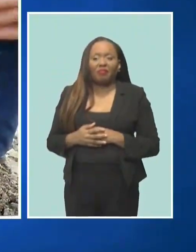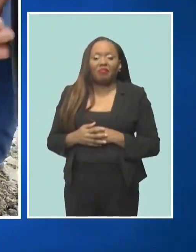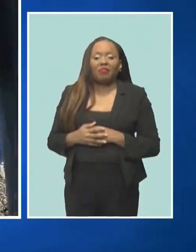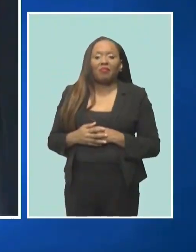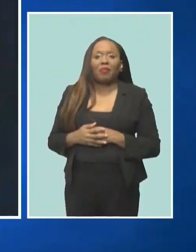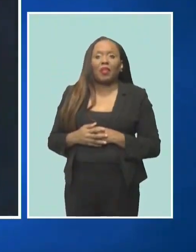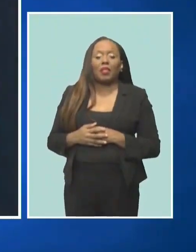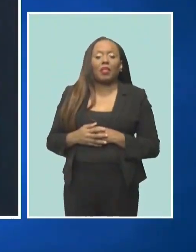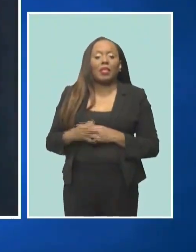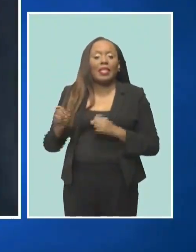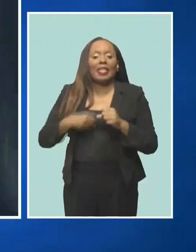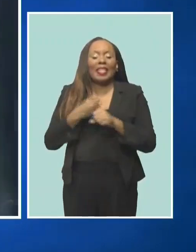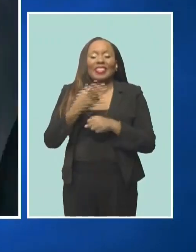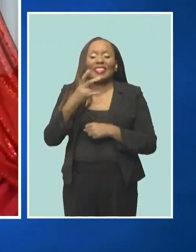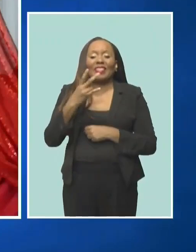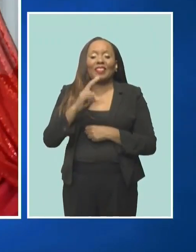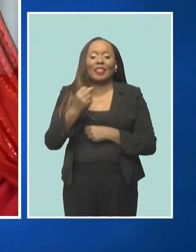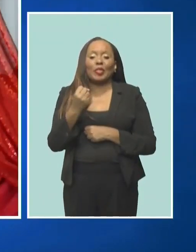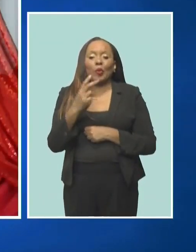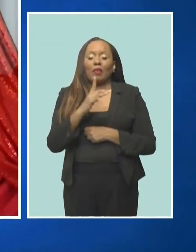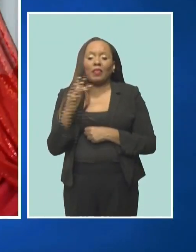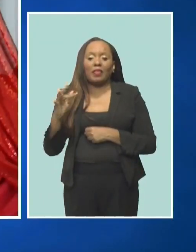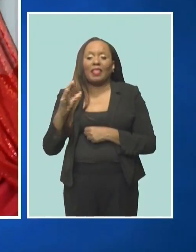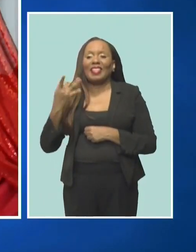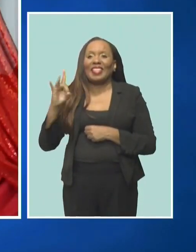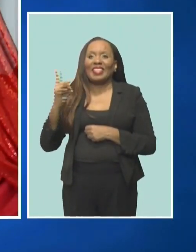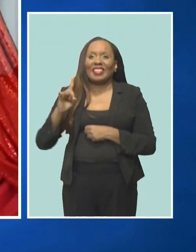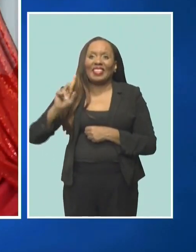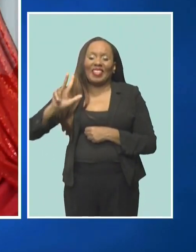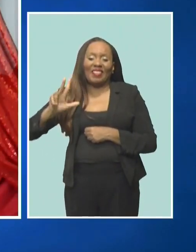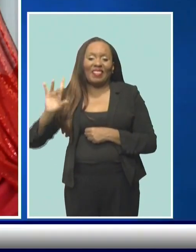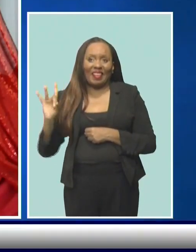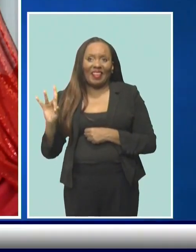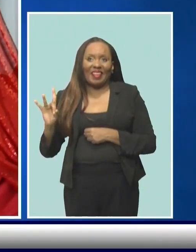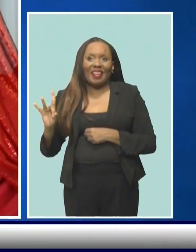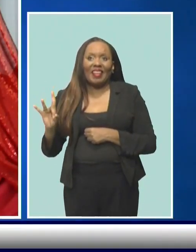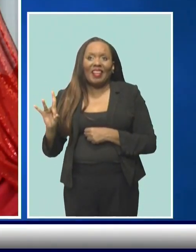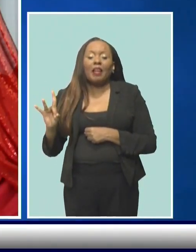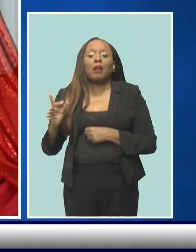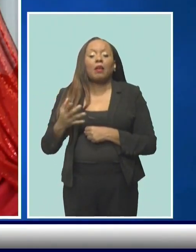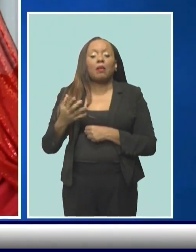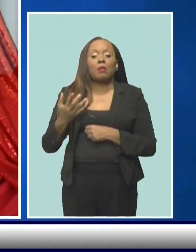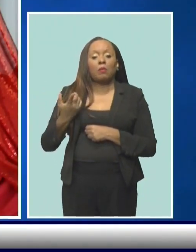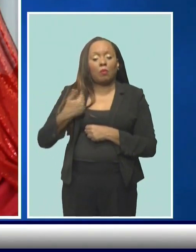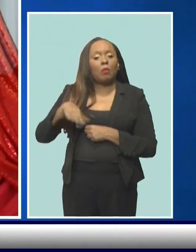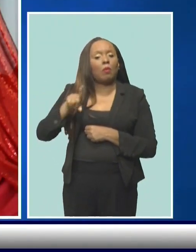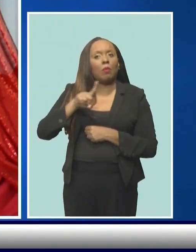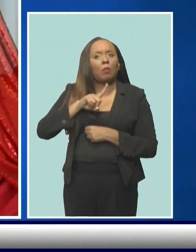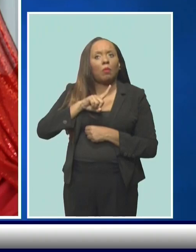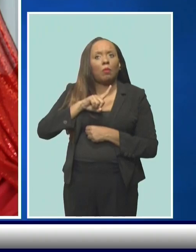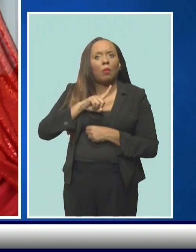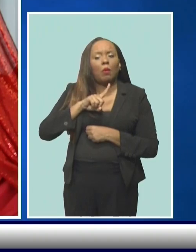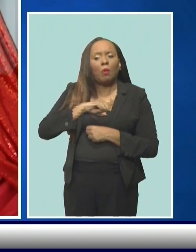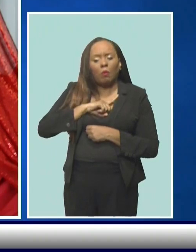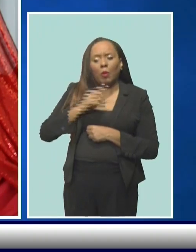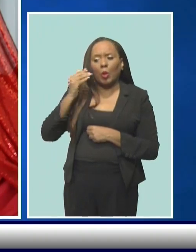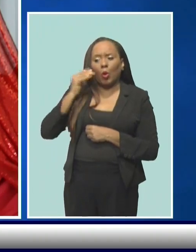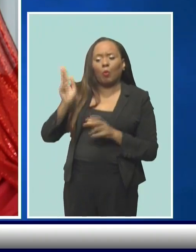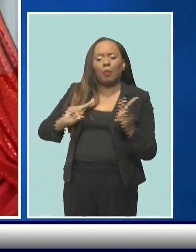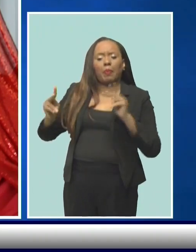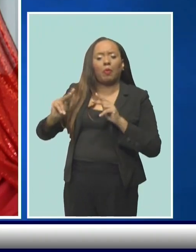1712 to 1838 or so, SPG owned and managed these